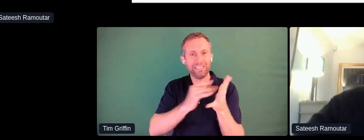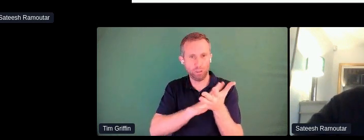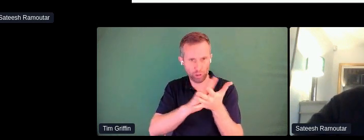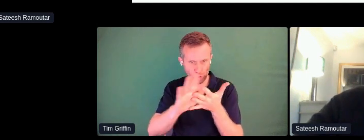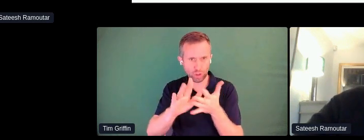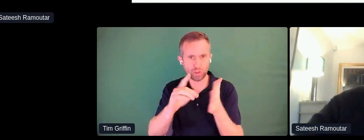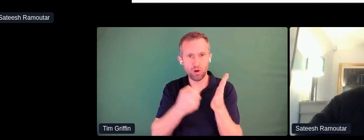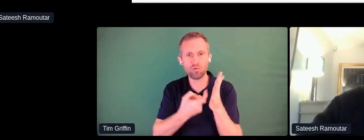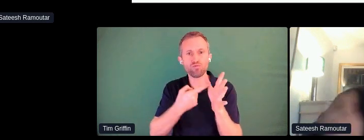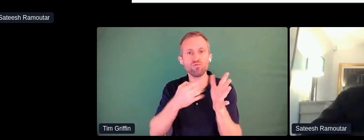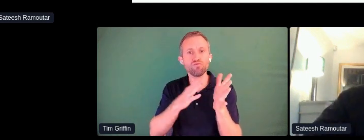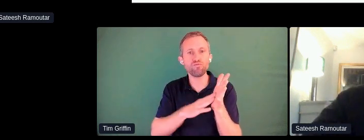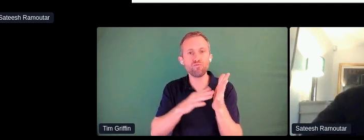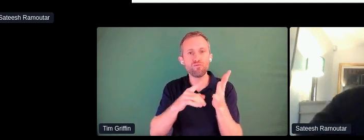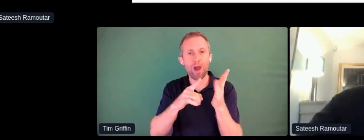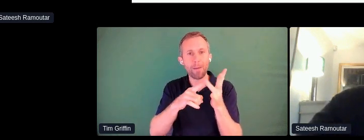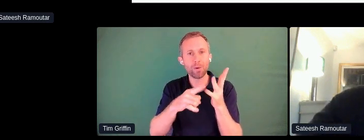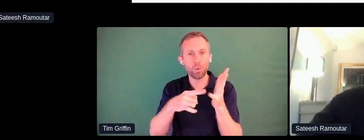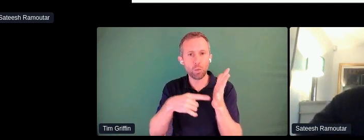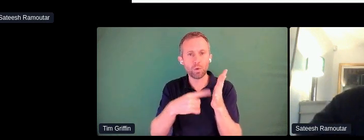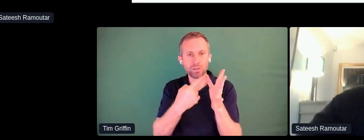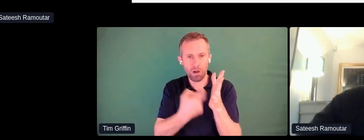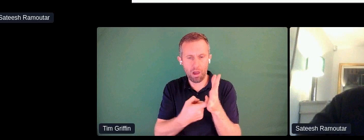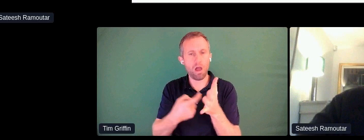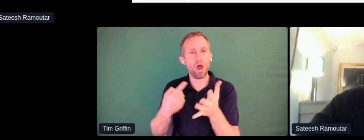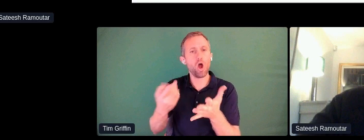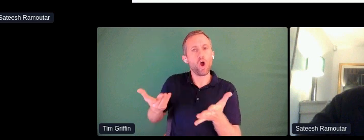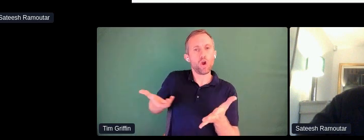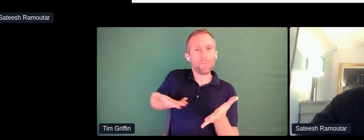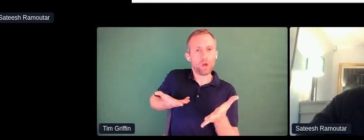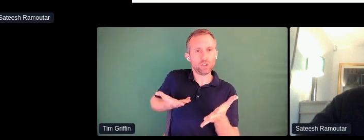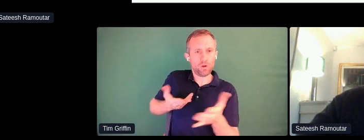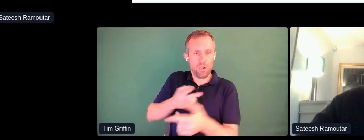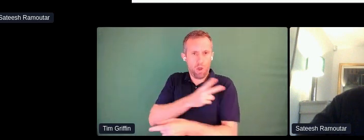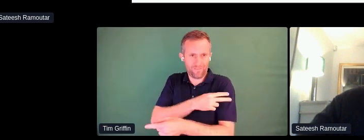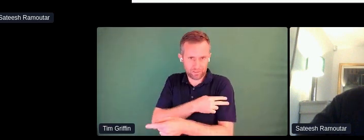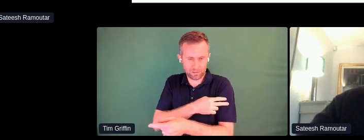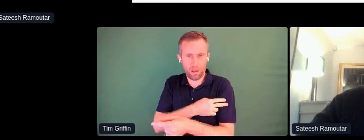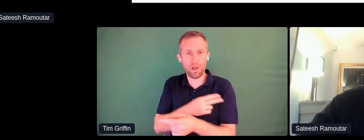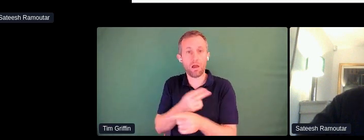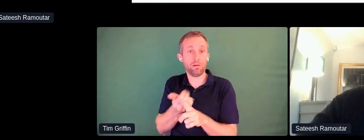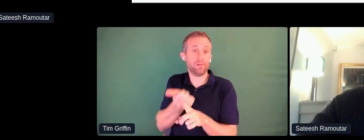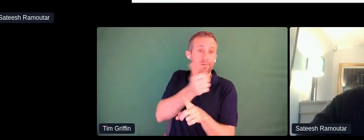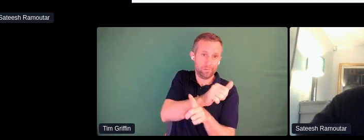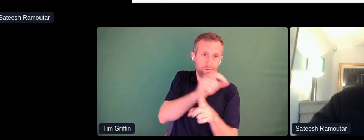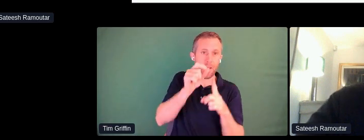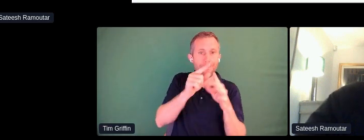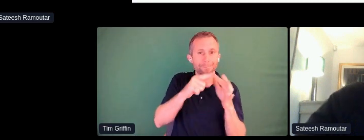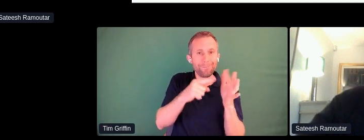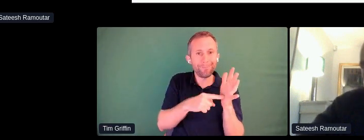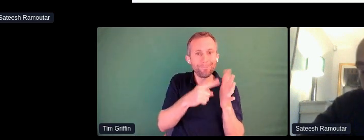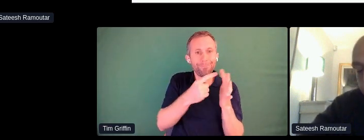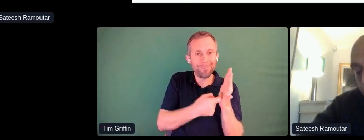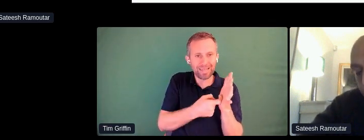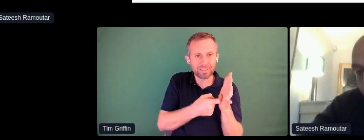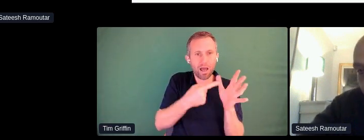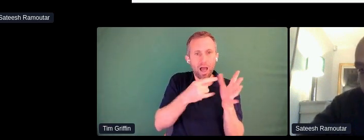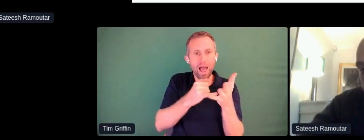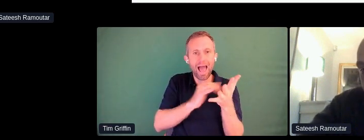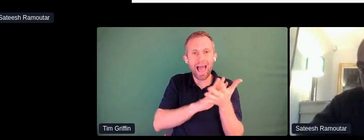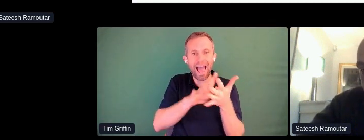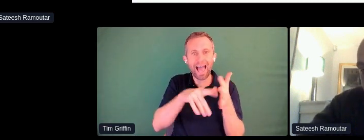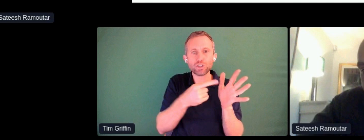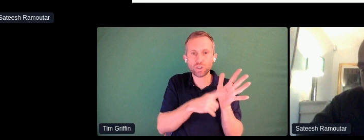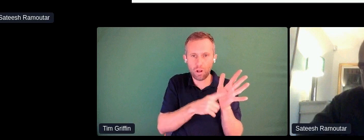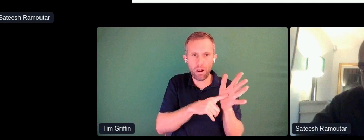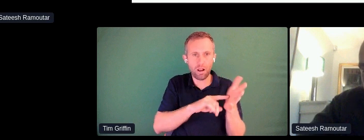Officer for Easology. On the call is Dr. Peter Ashall. He's the co-founder and Chief Executive of Easology,